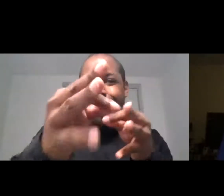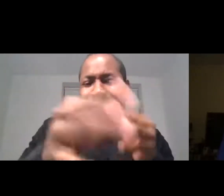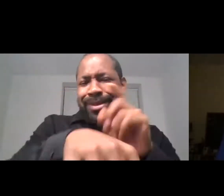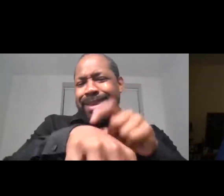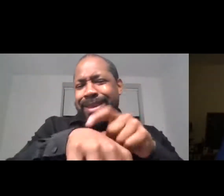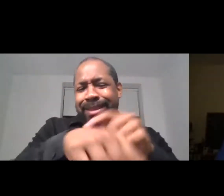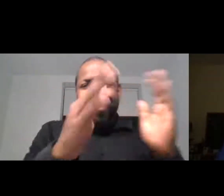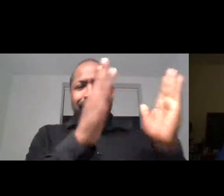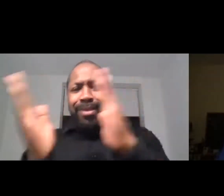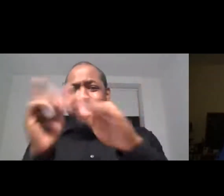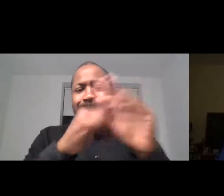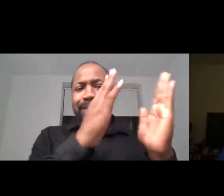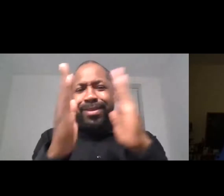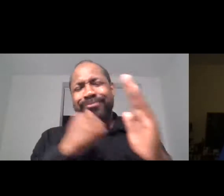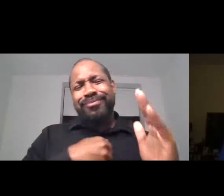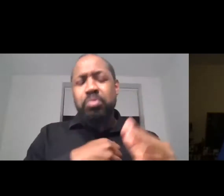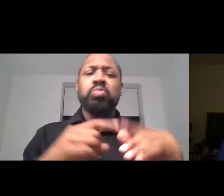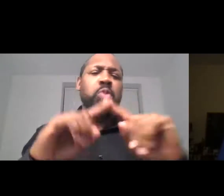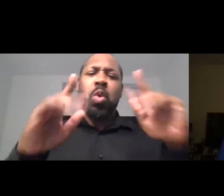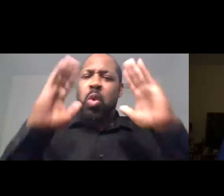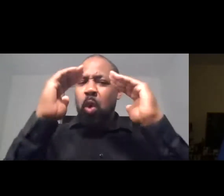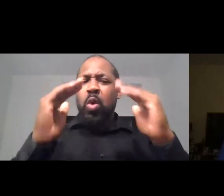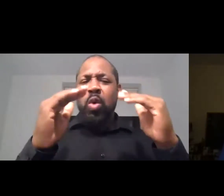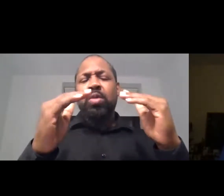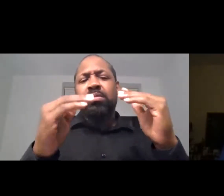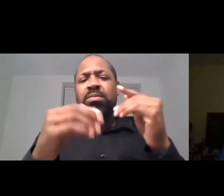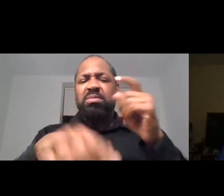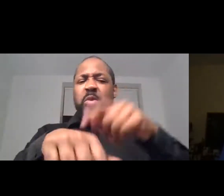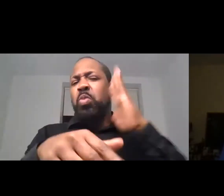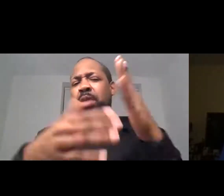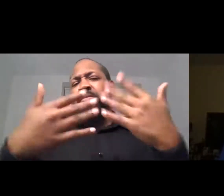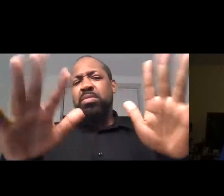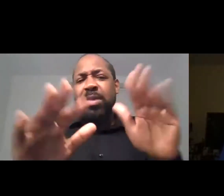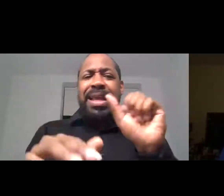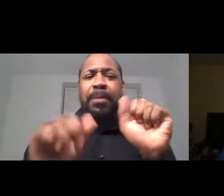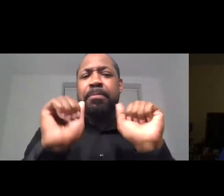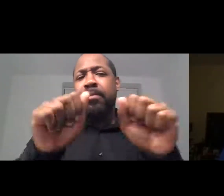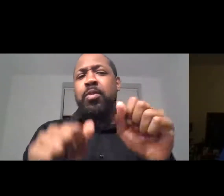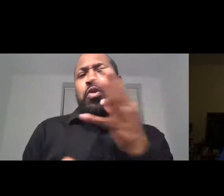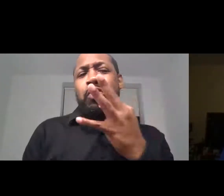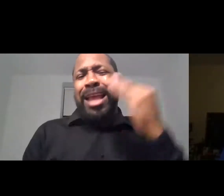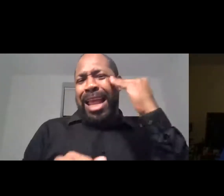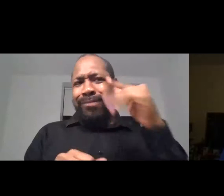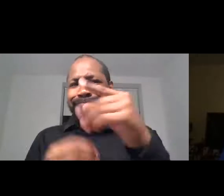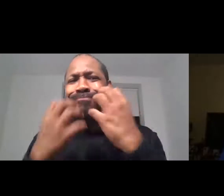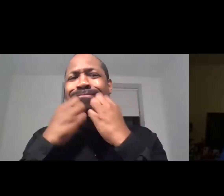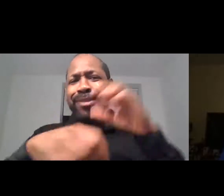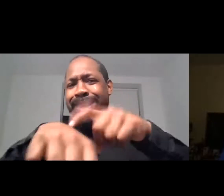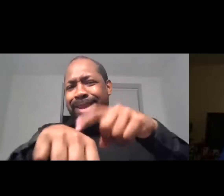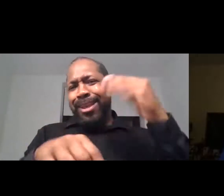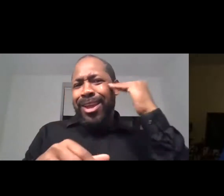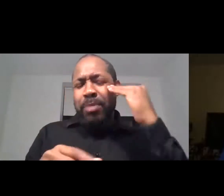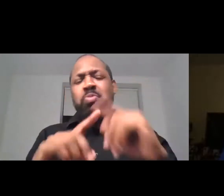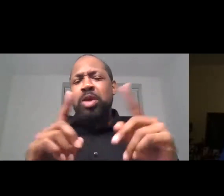and I'll take a Q&A and then wrap up. I'm sorry that we're over a little bit of our scheduled time at 8,